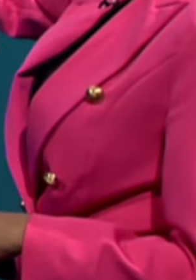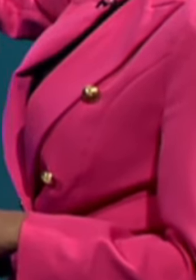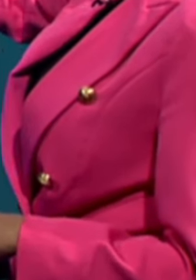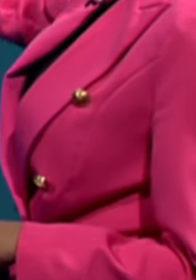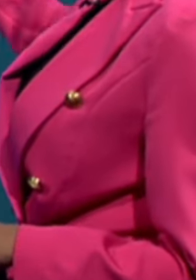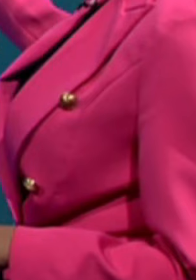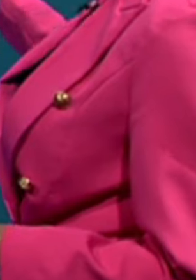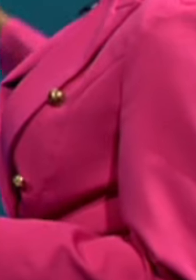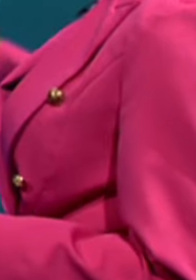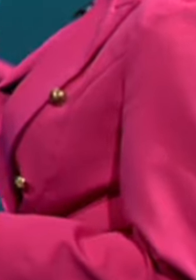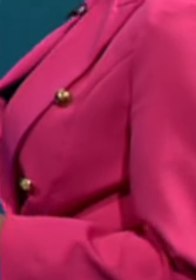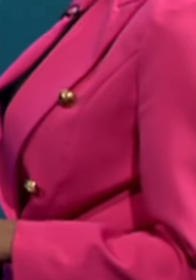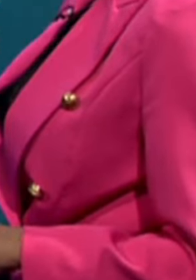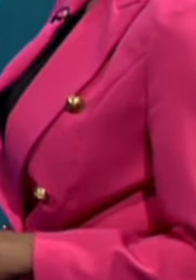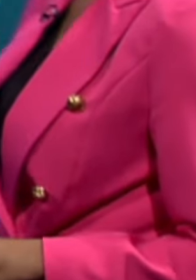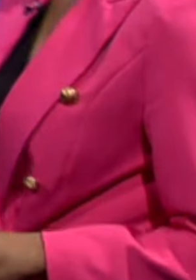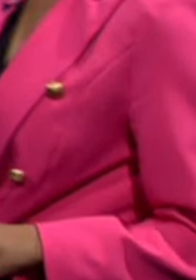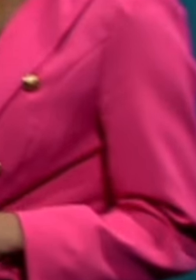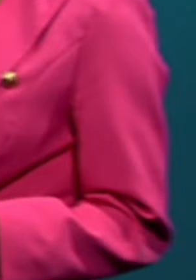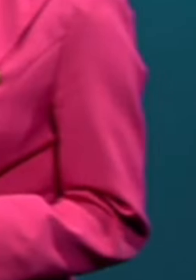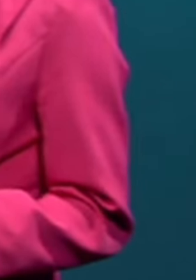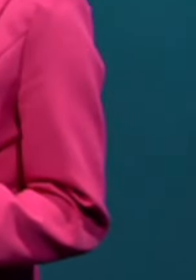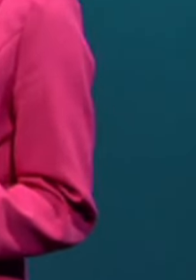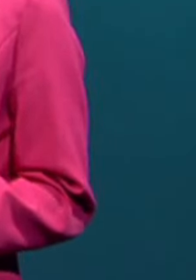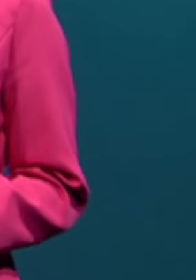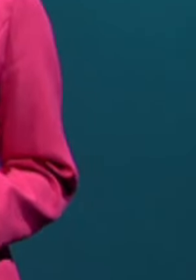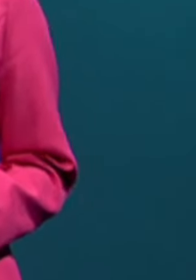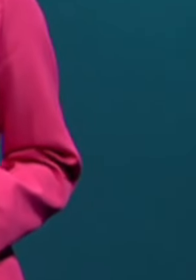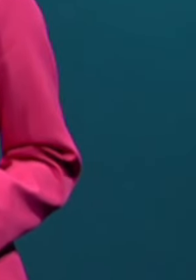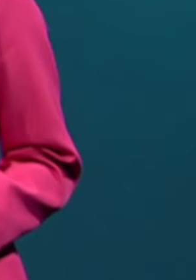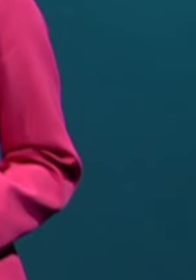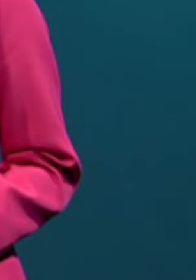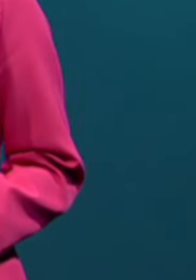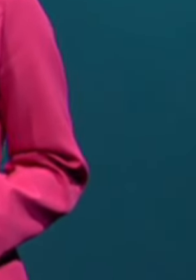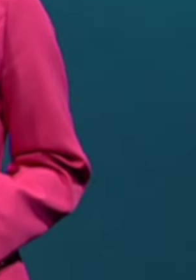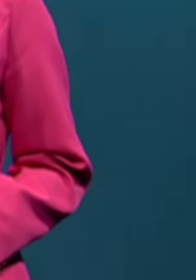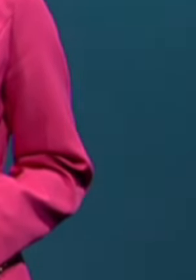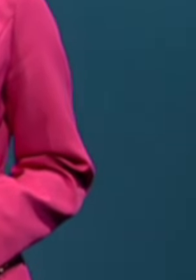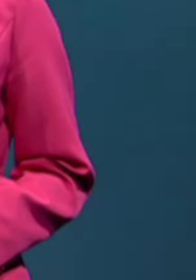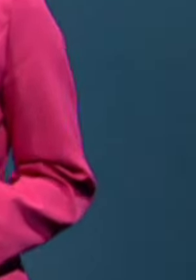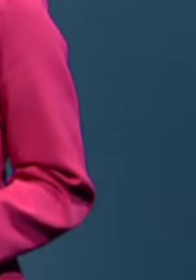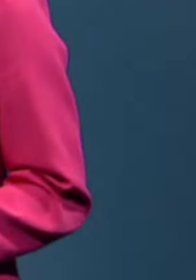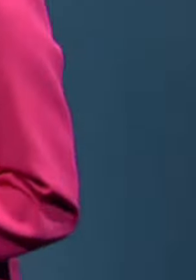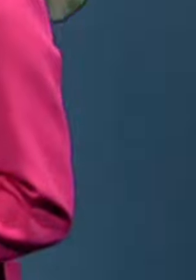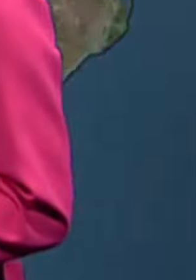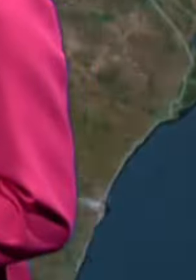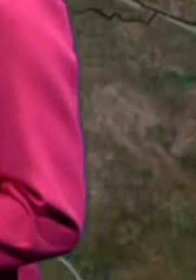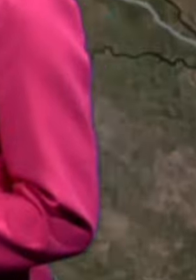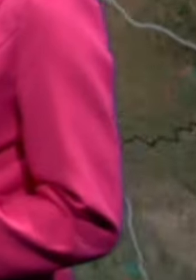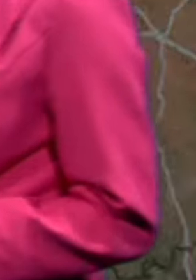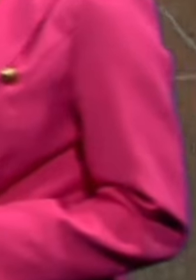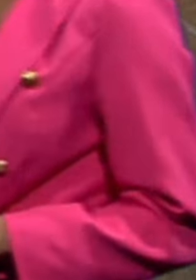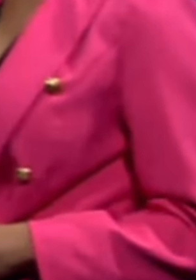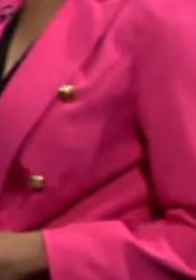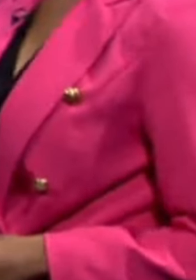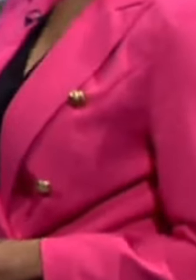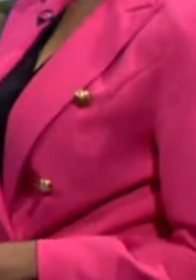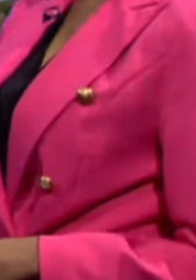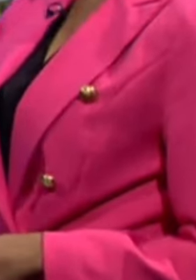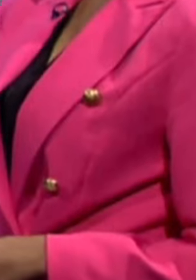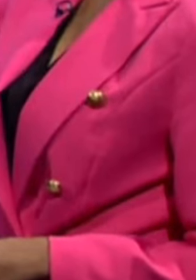Limpopo Mpumalanga go ralala karolo ya KwaZulu Natal bokone jwa naga ko Upington go tla nna le kgone go nna le melelo ya naga a re lebele di-temperature tsa